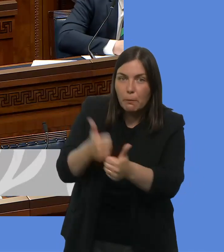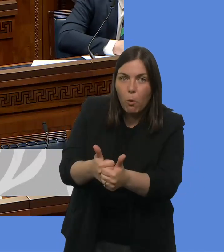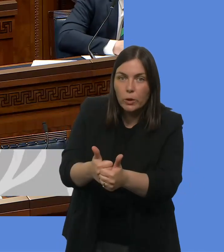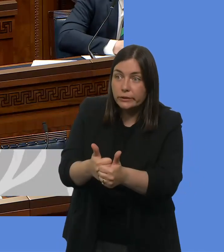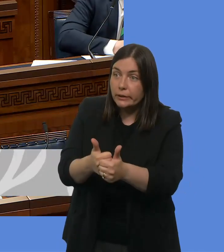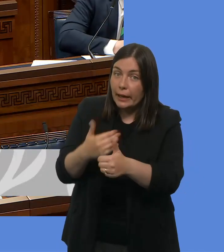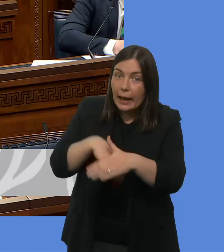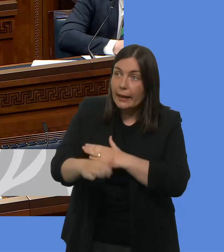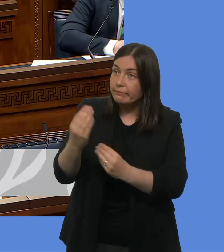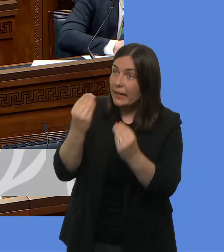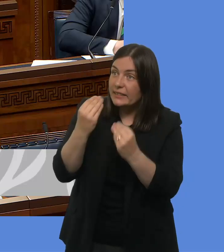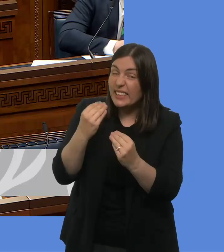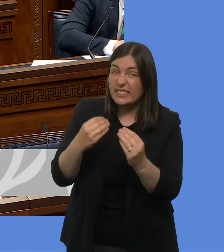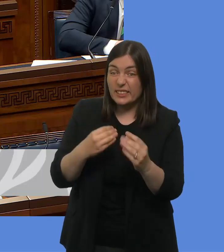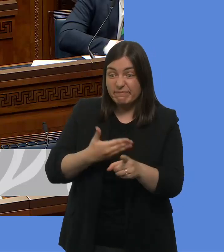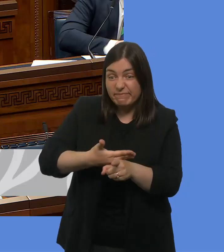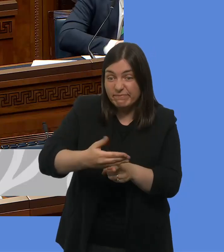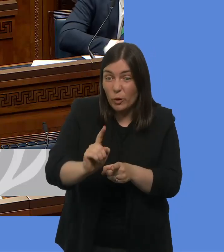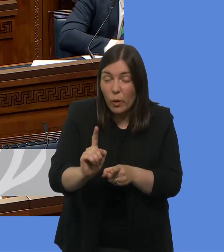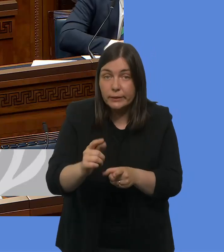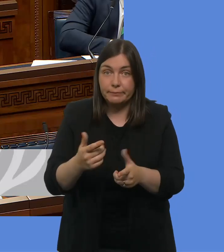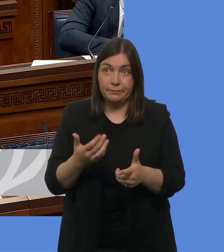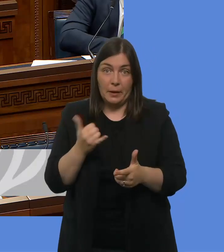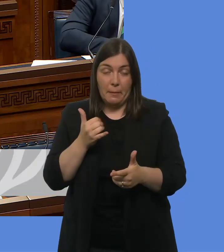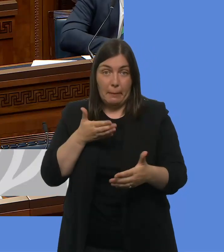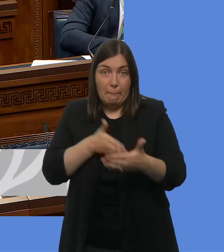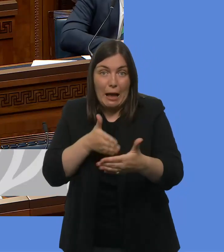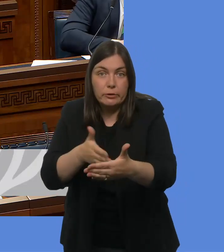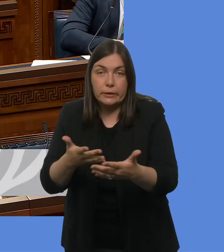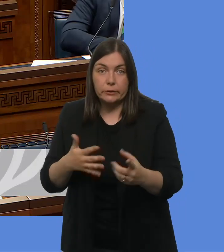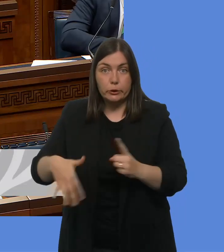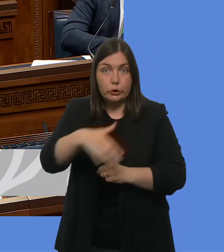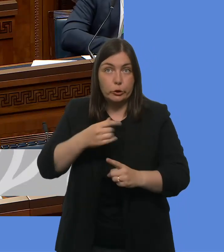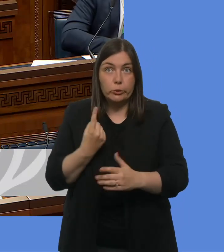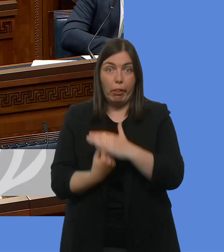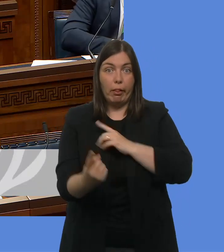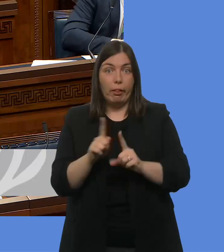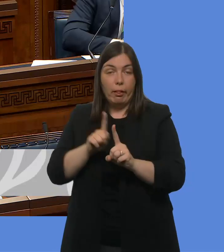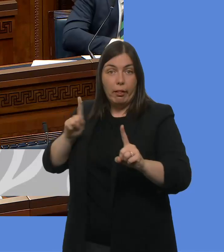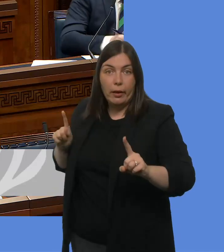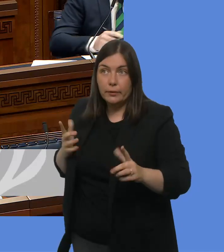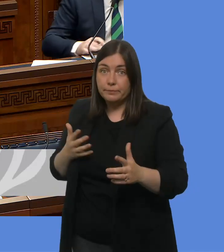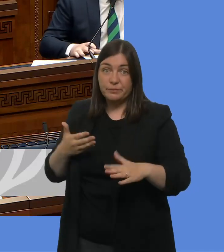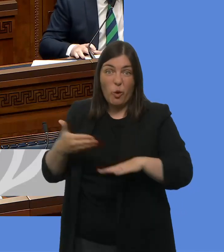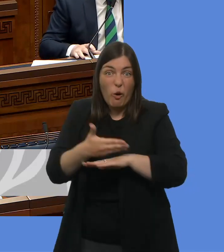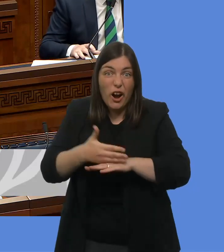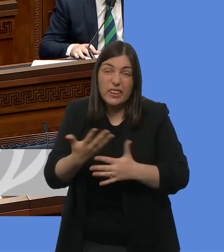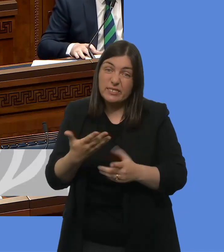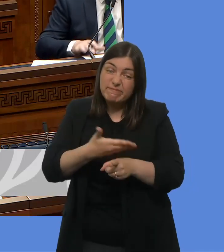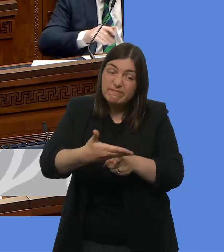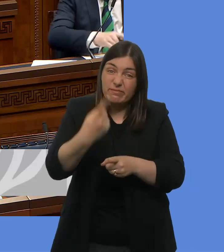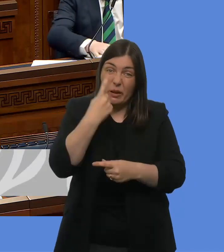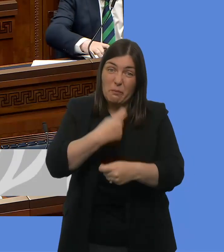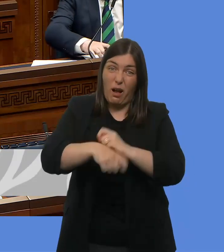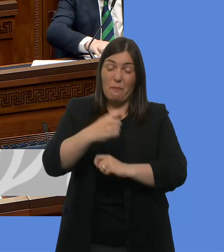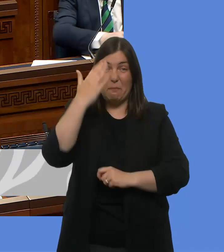social exclusion, and, as I've alluded to, mental health challenges later in life. Therefore, by future-proofing the teachers